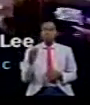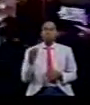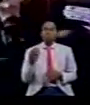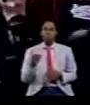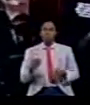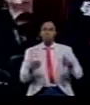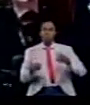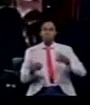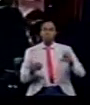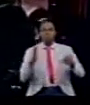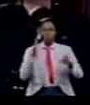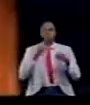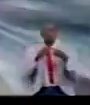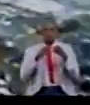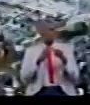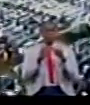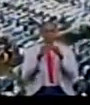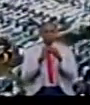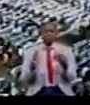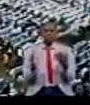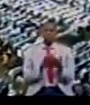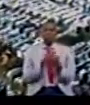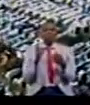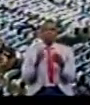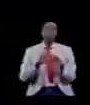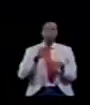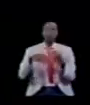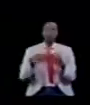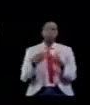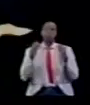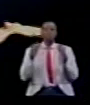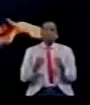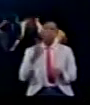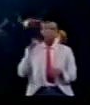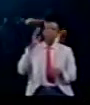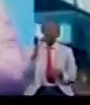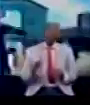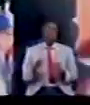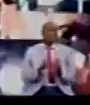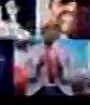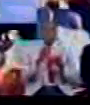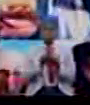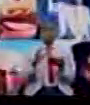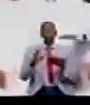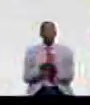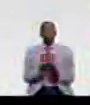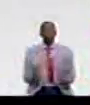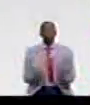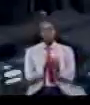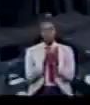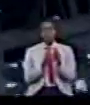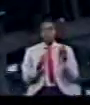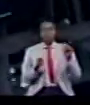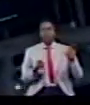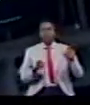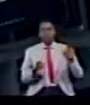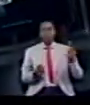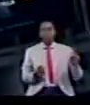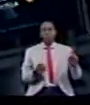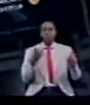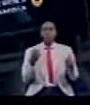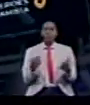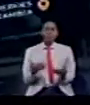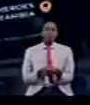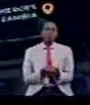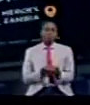a wonder-working God. He's the Almighty God. In fact, his understanding is unsearchable. And that is why we are